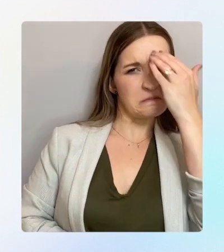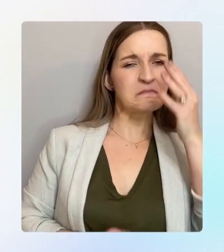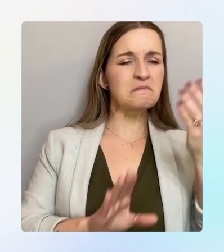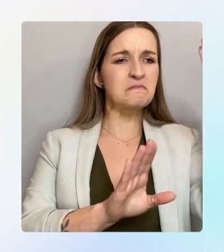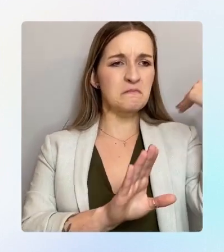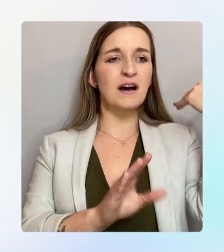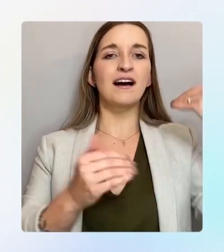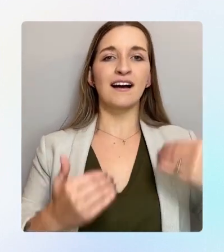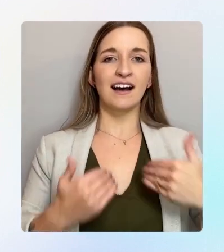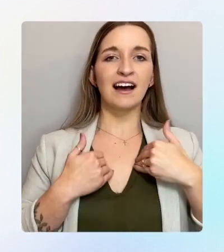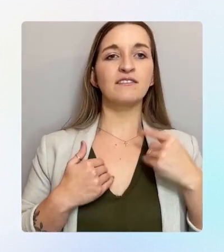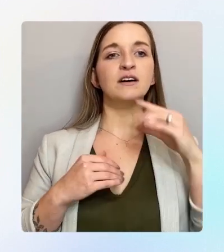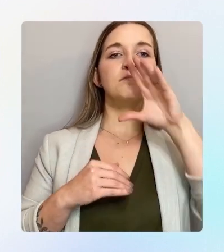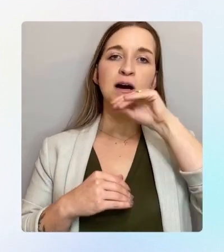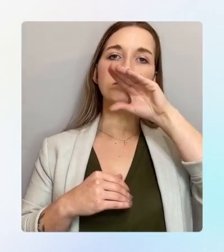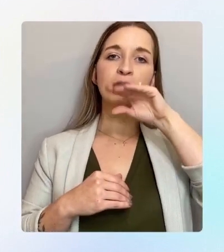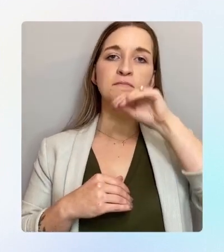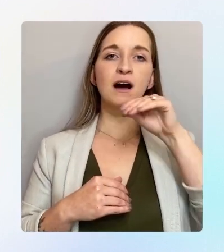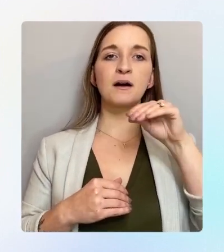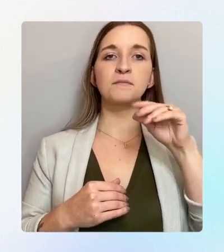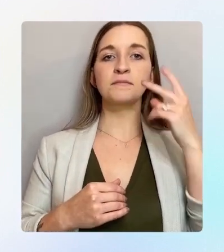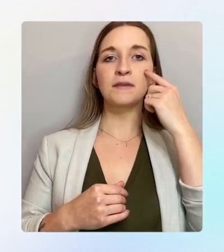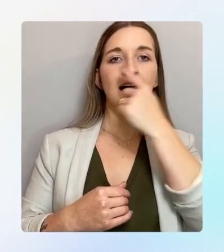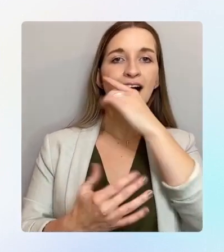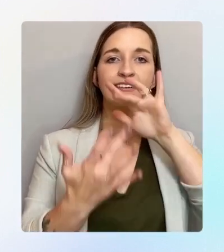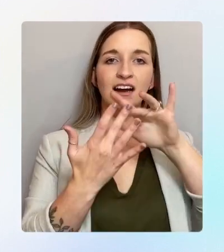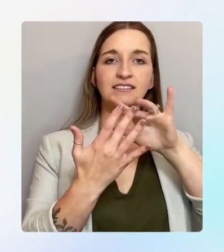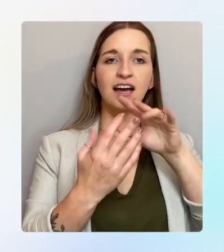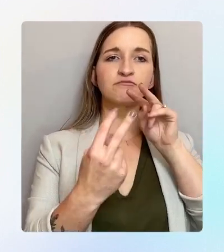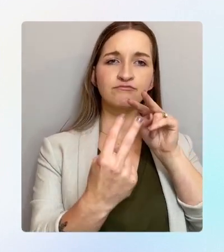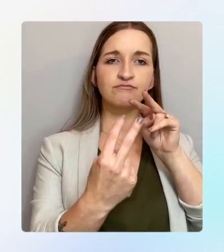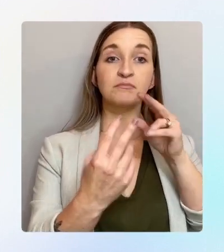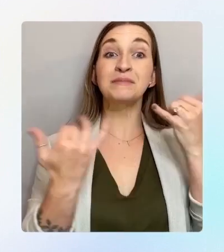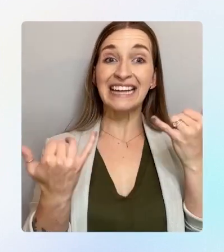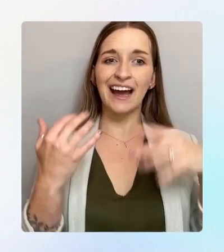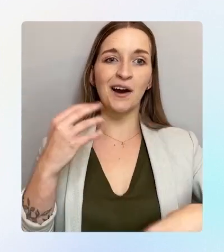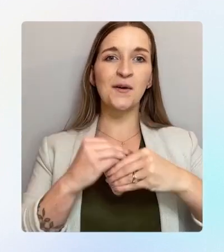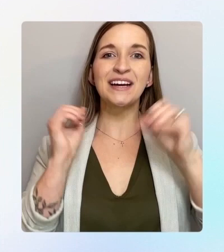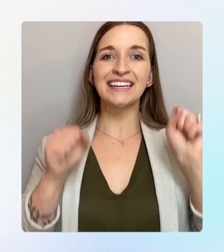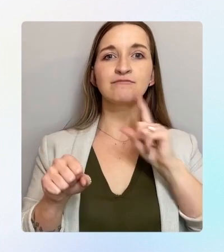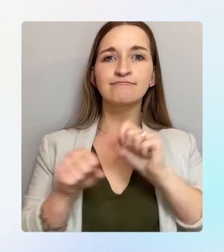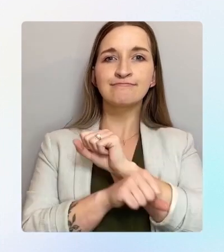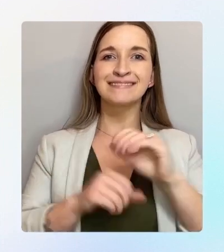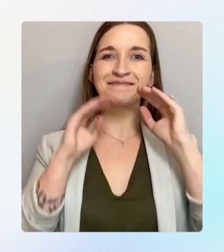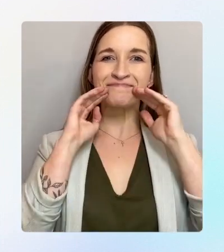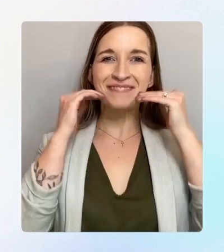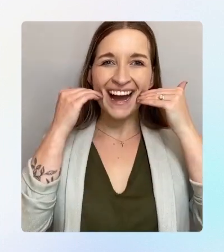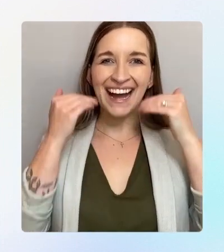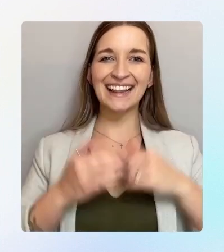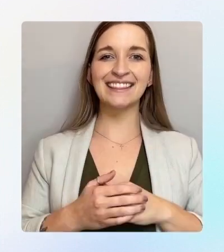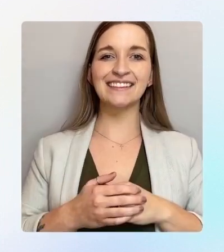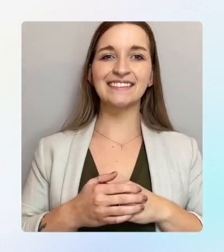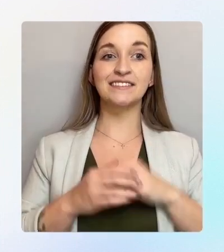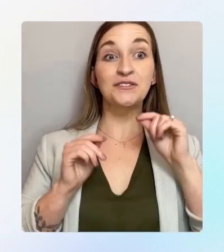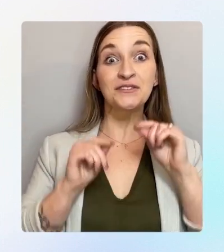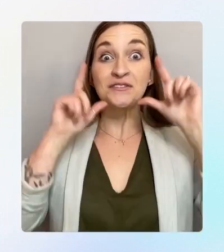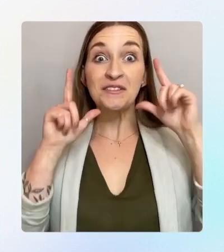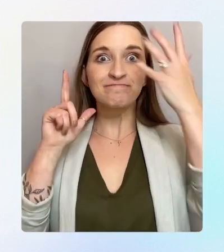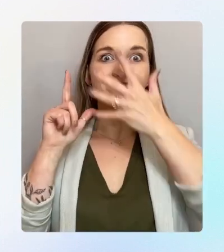Quest 2, you can see my mouth move while I'm speaking, and I can make eye contact with you, but now I can also do things like